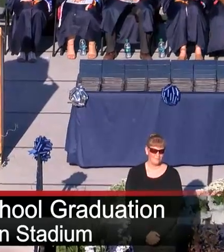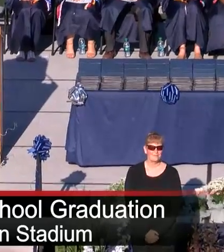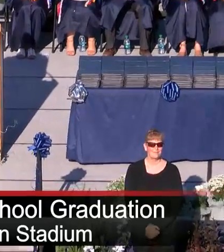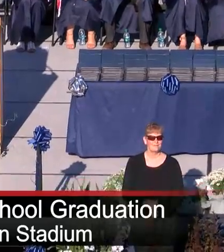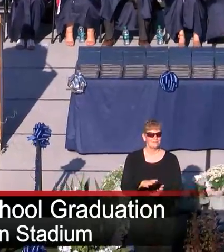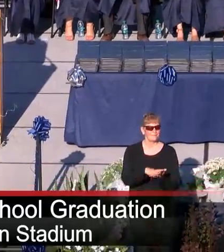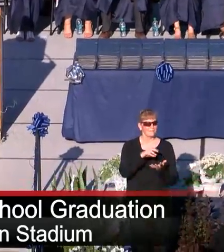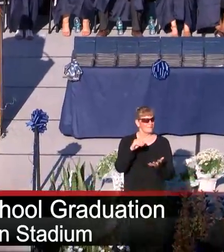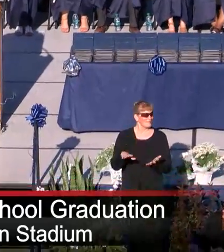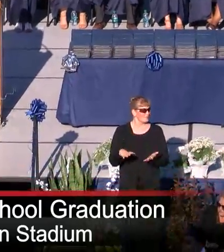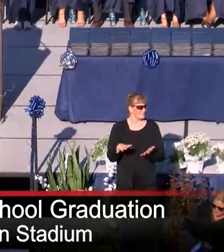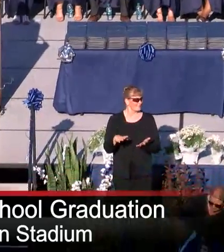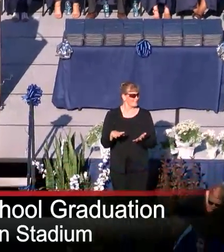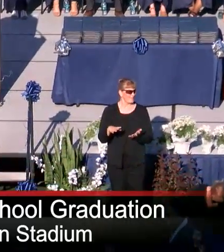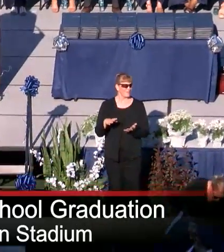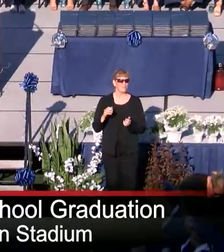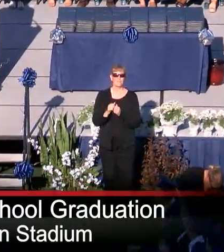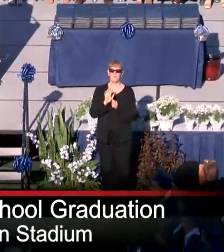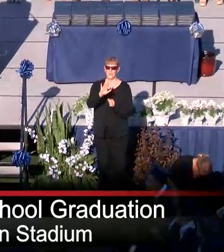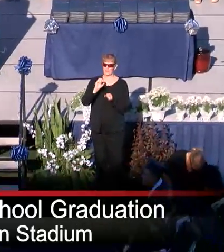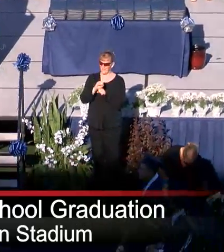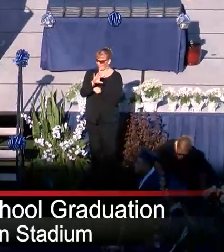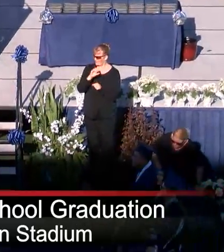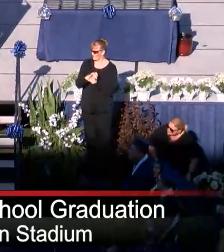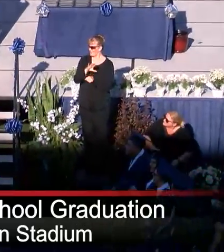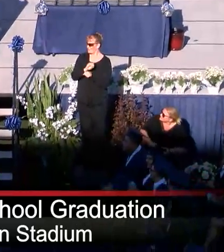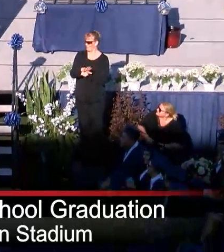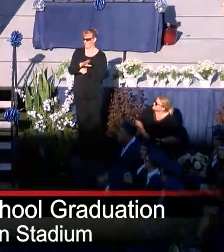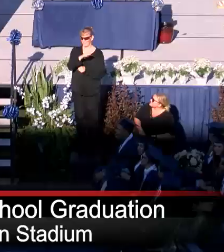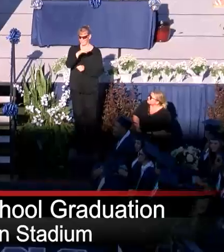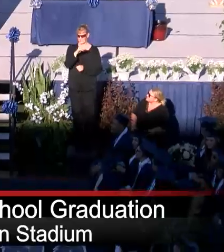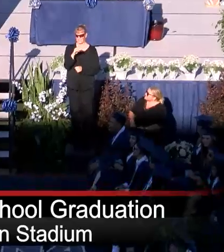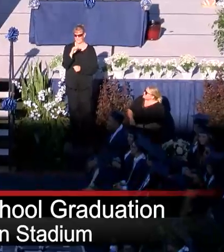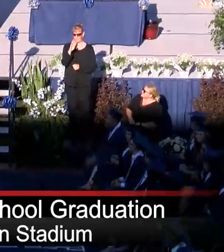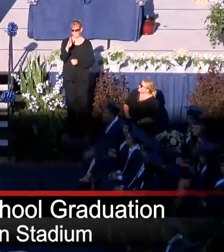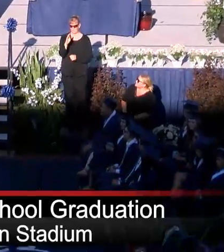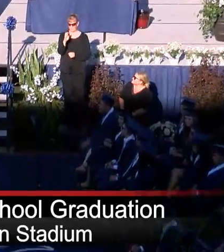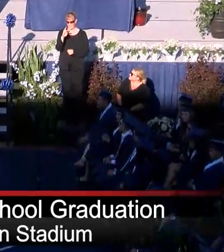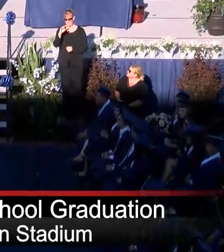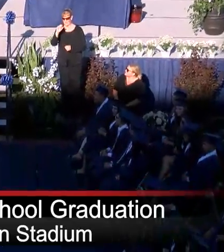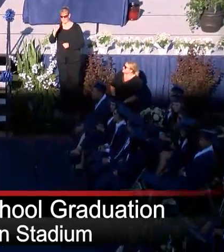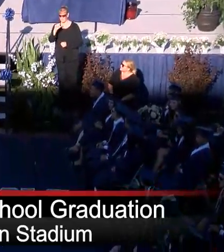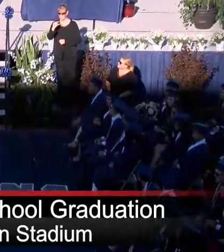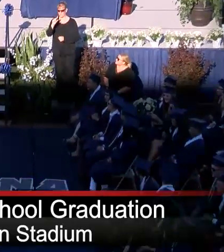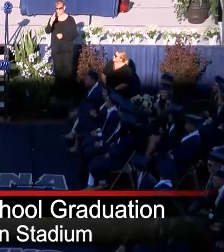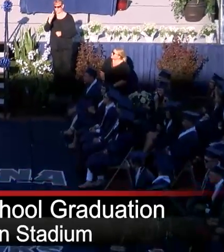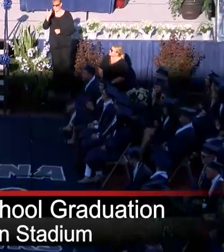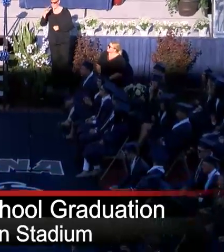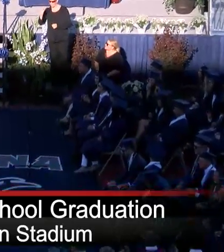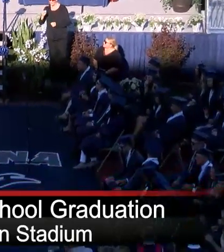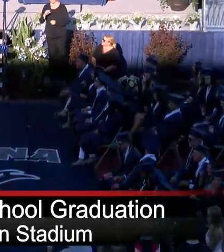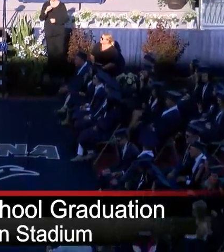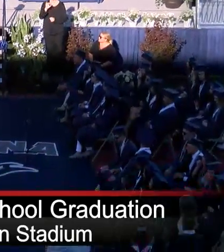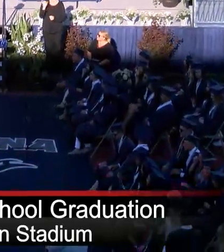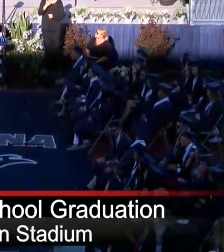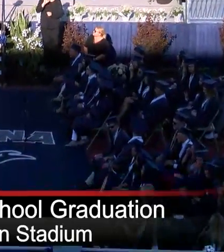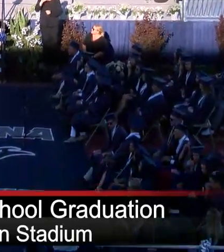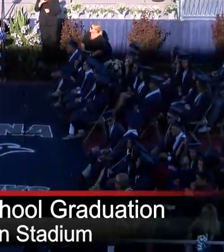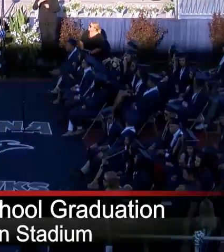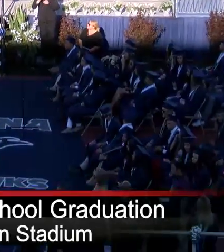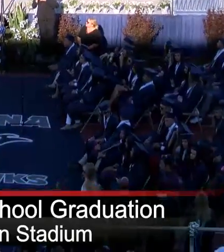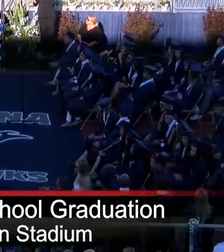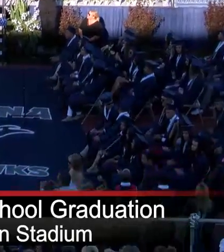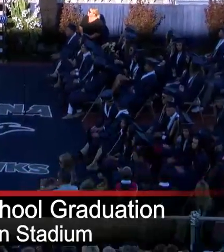Students, on behalf of your counselors, Mr. Barrera and Mrs. Gutierrez, and D-Wing team family members, Mr. Farias, Mrs. Paz, and Mr.